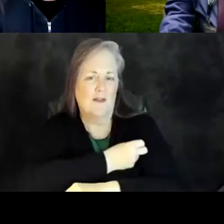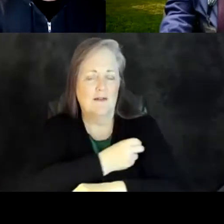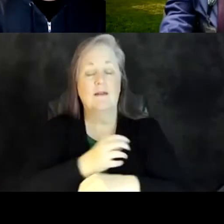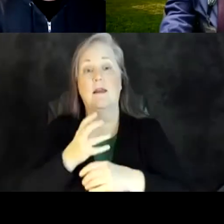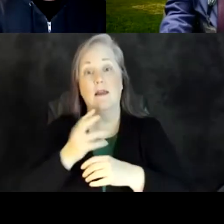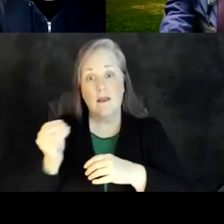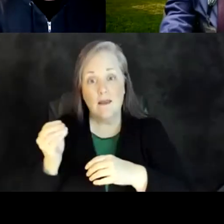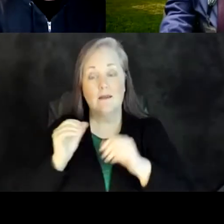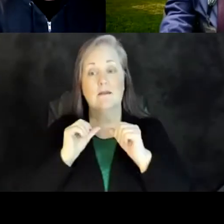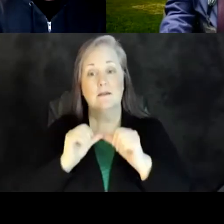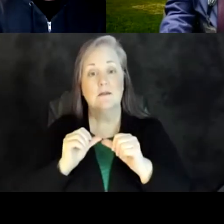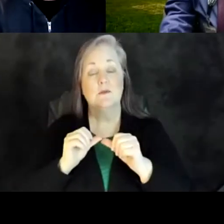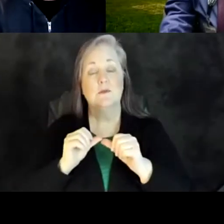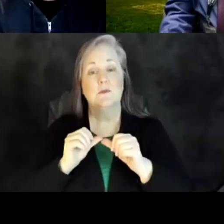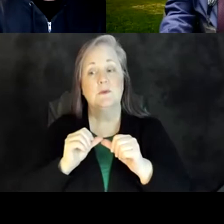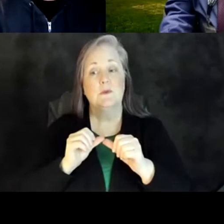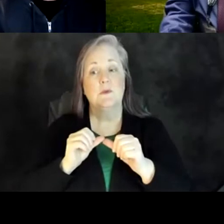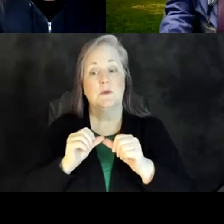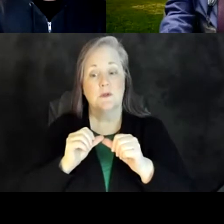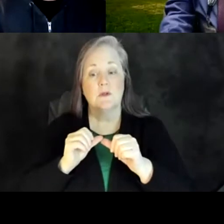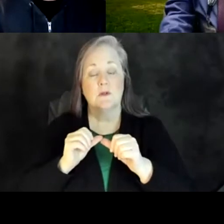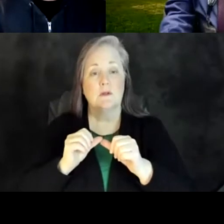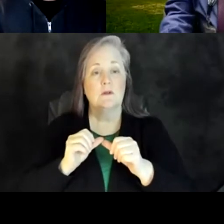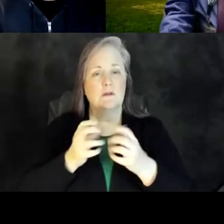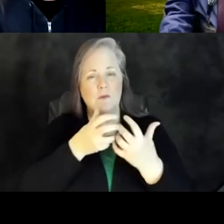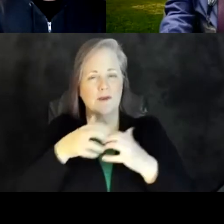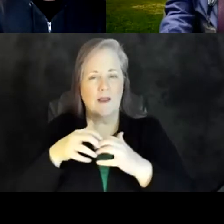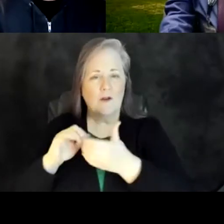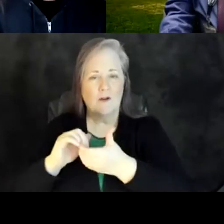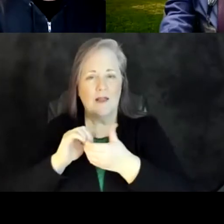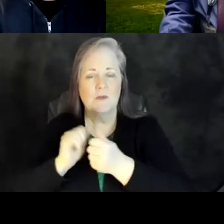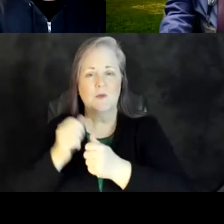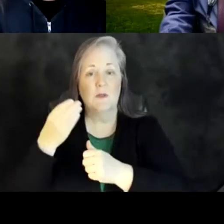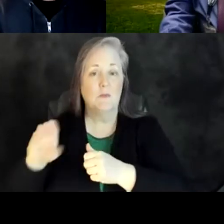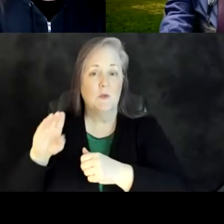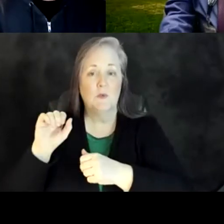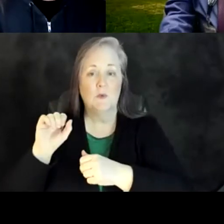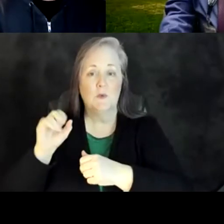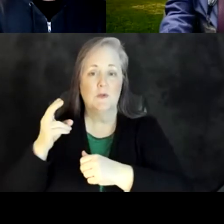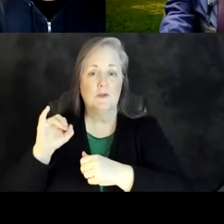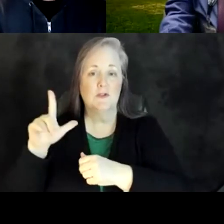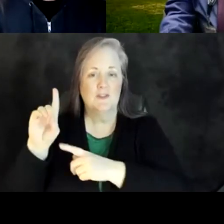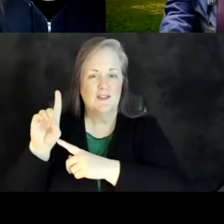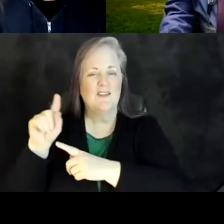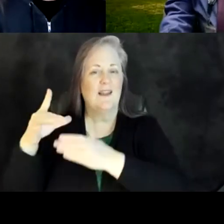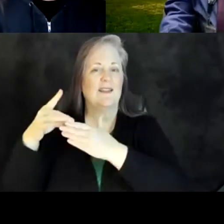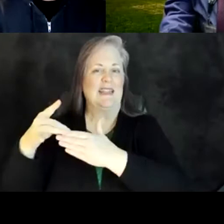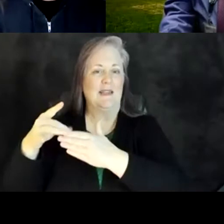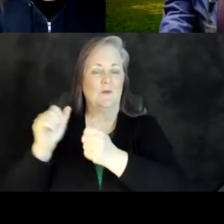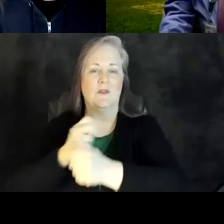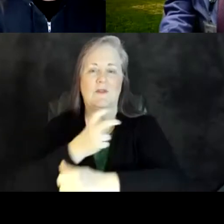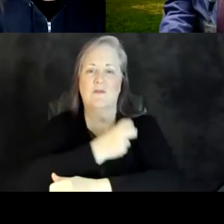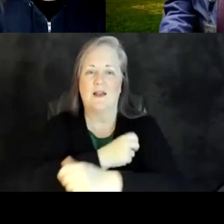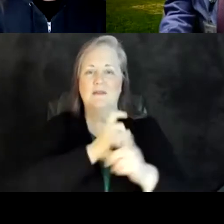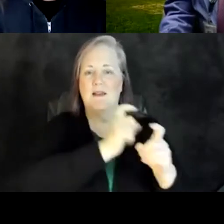to work out our collaboration with Blue Shield, who will be the lead in vaccine